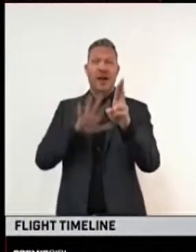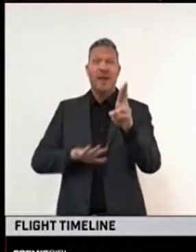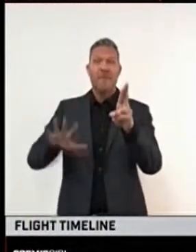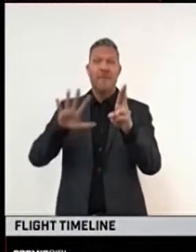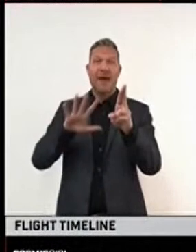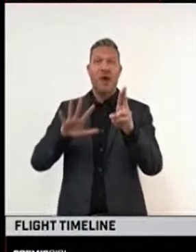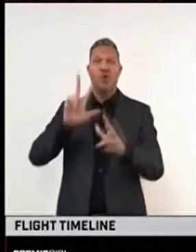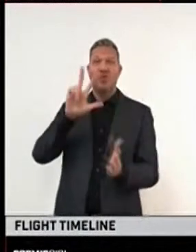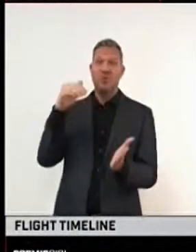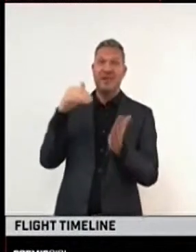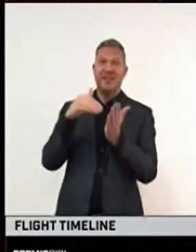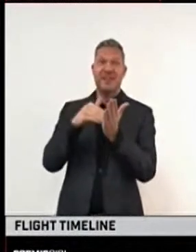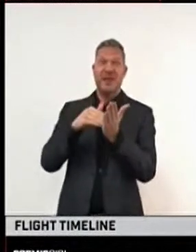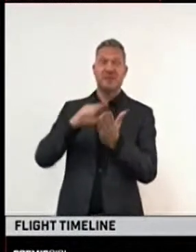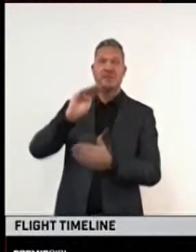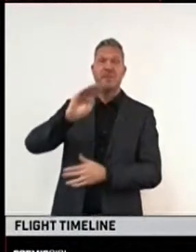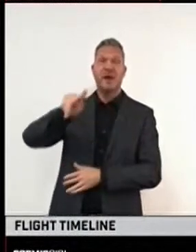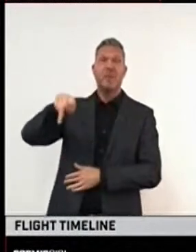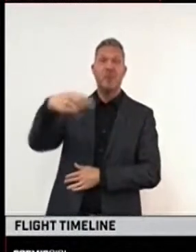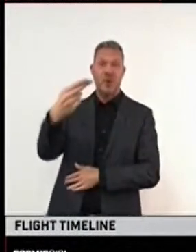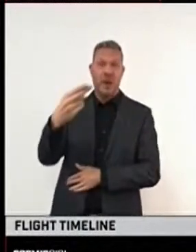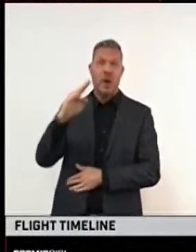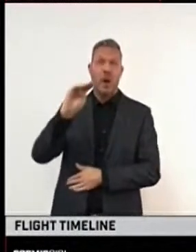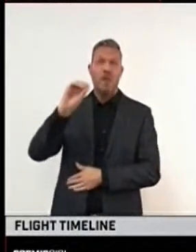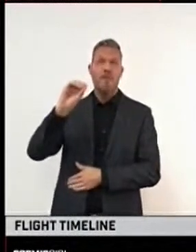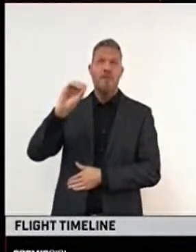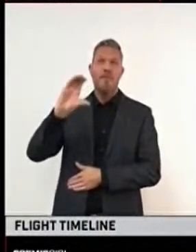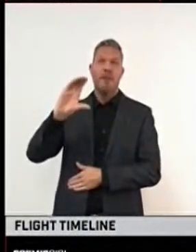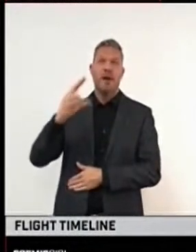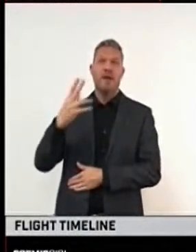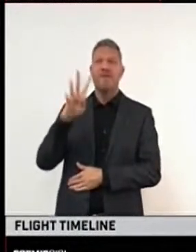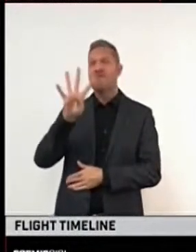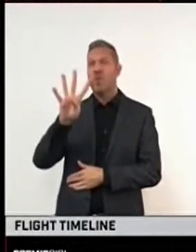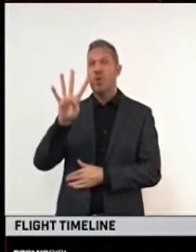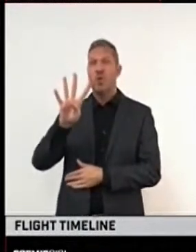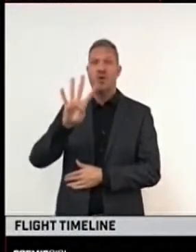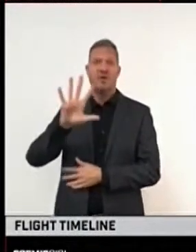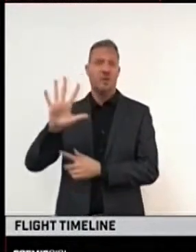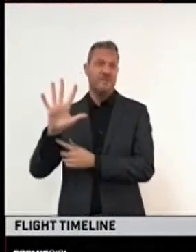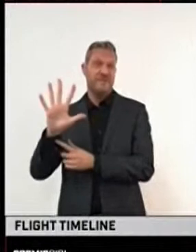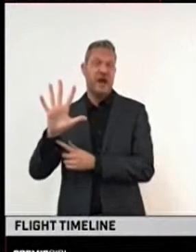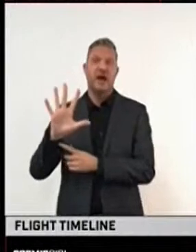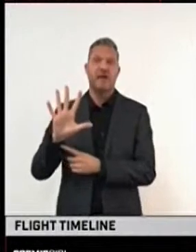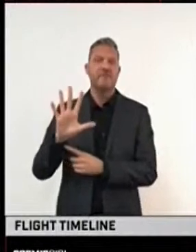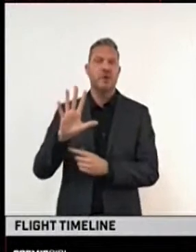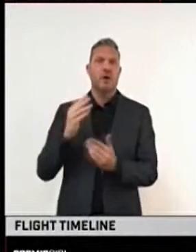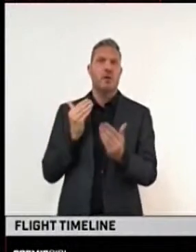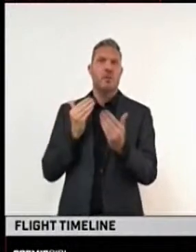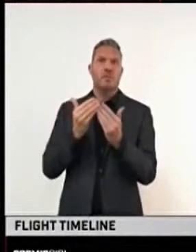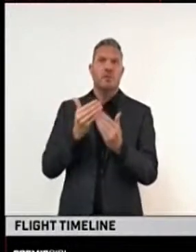4, 5. And so we're definitely cruising through. We already made through our supersonic regime.